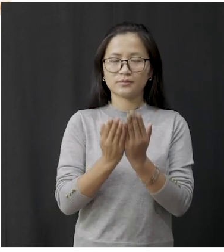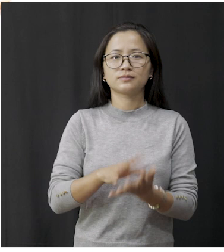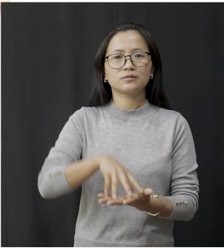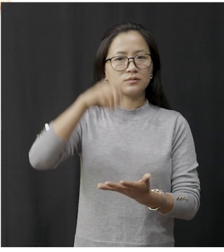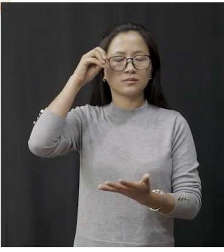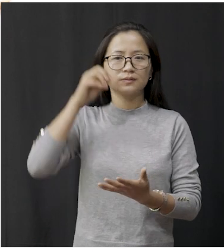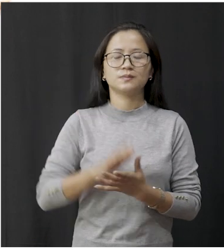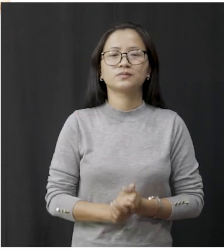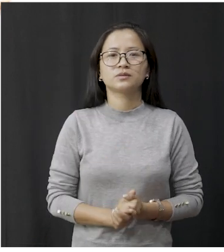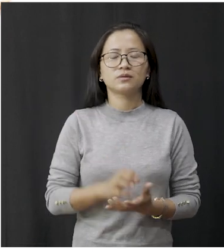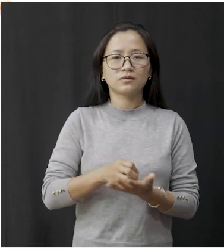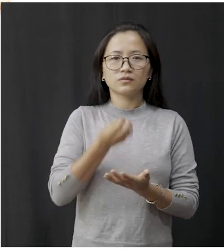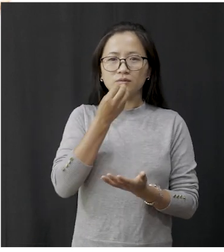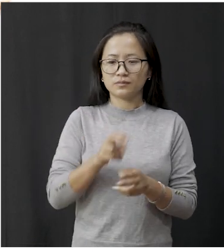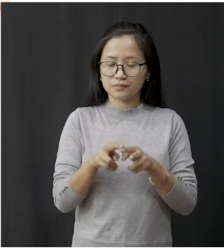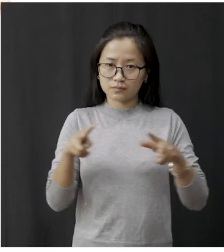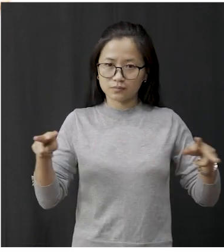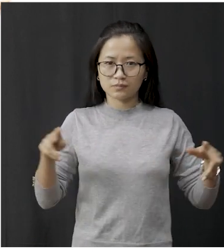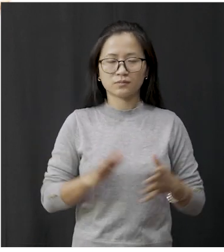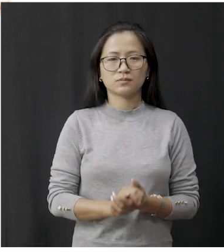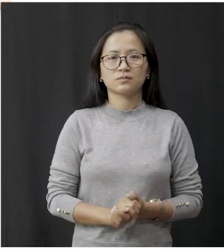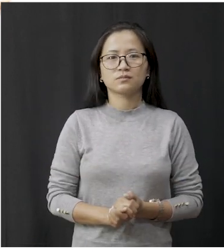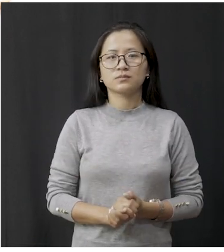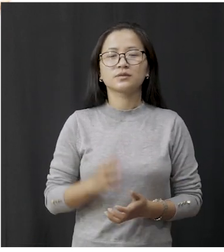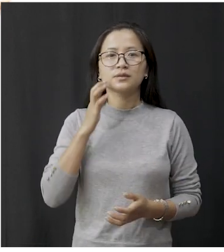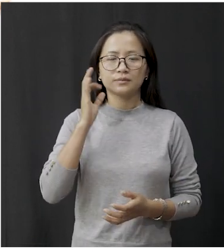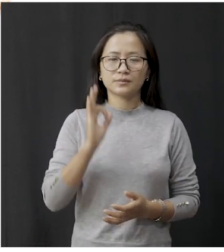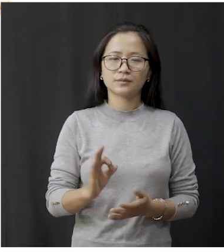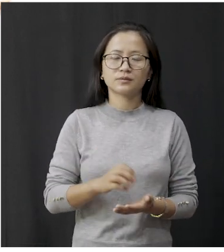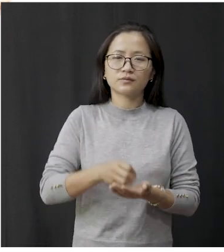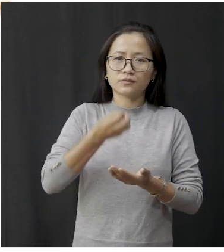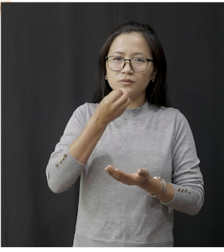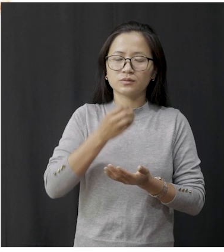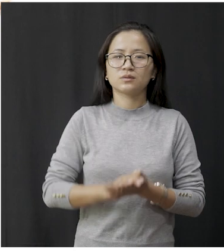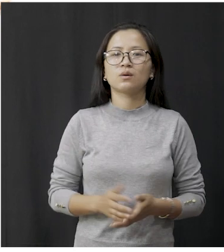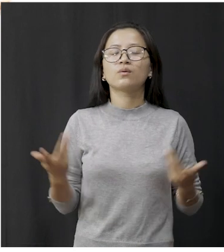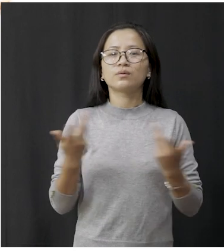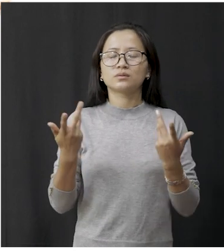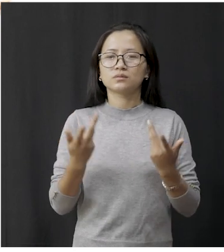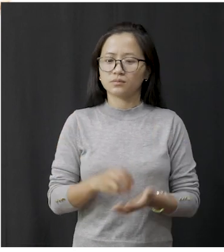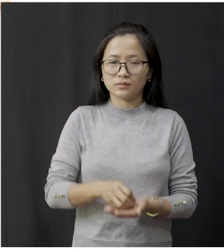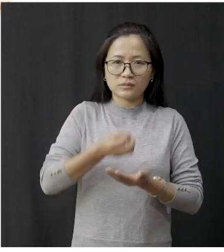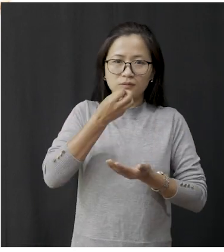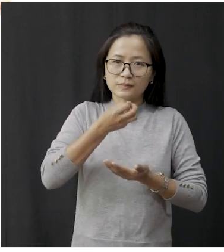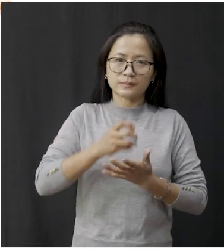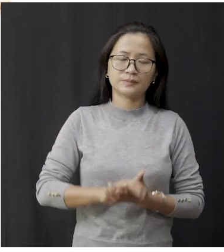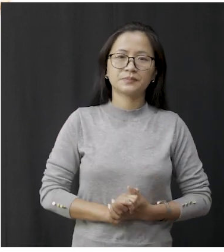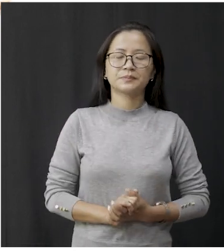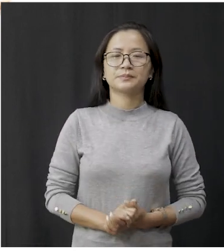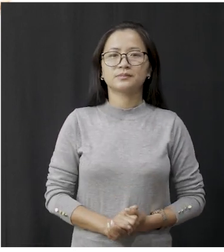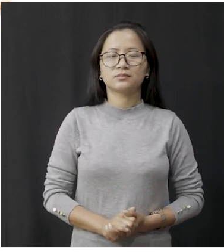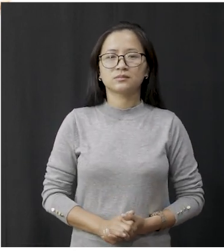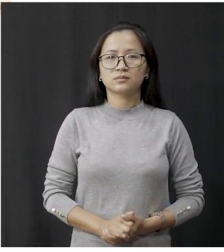learn food, different types of food and importance of food. Why do we eat food?